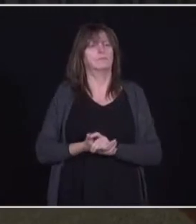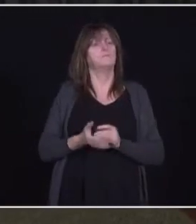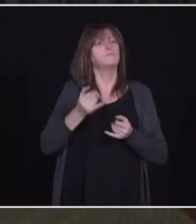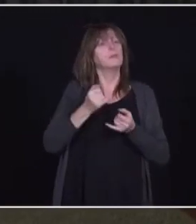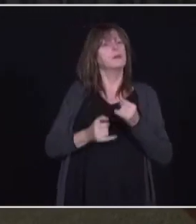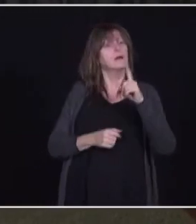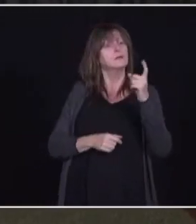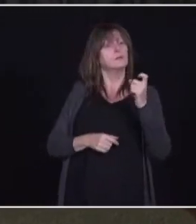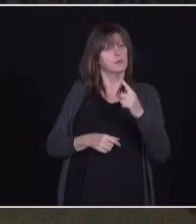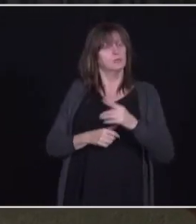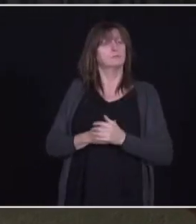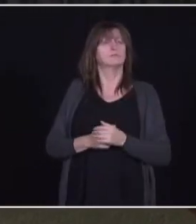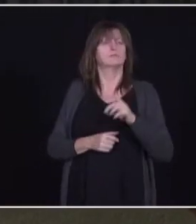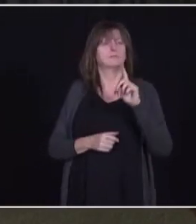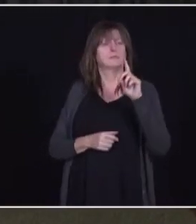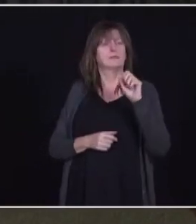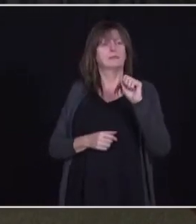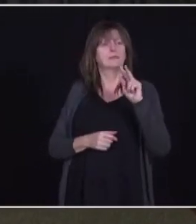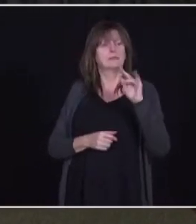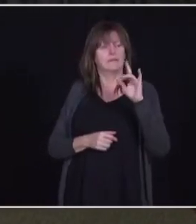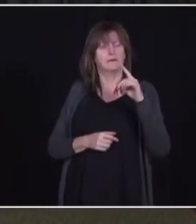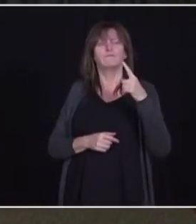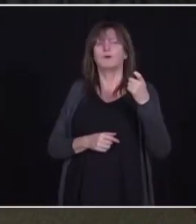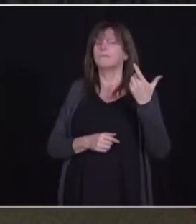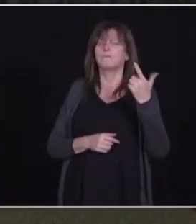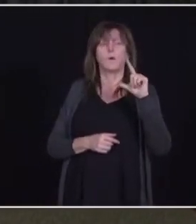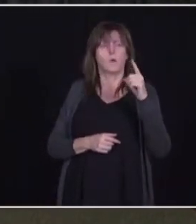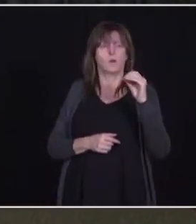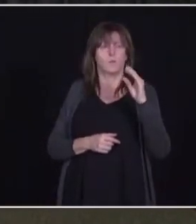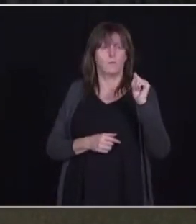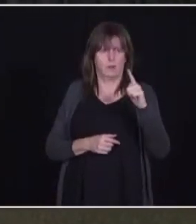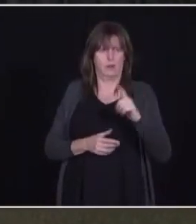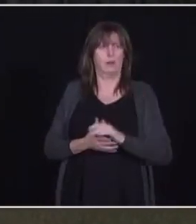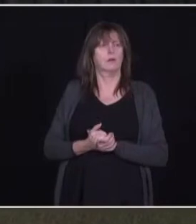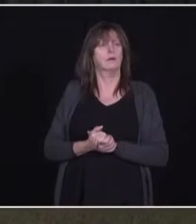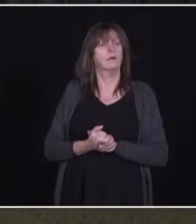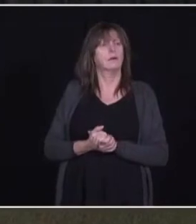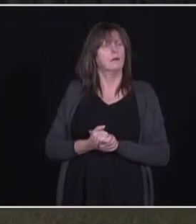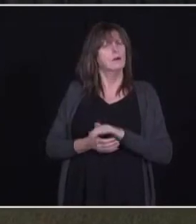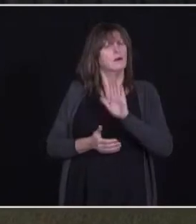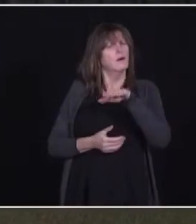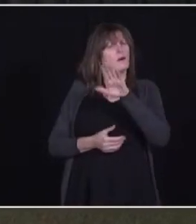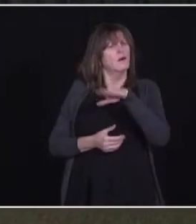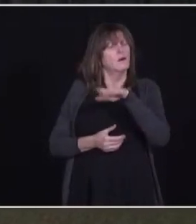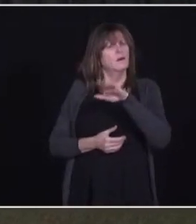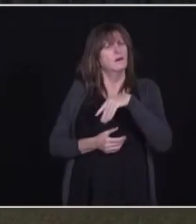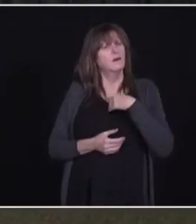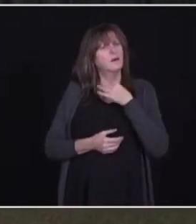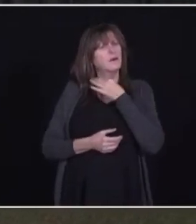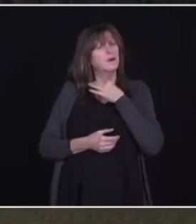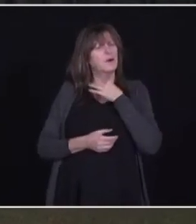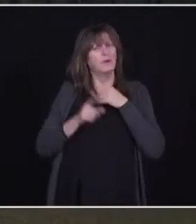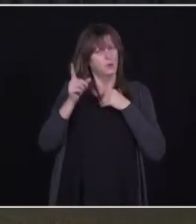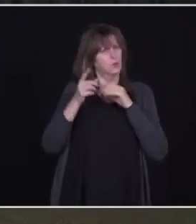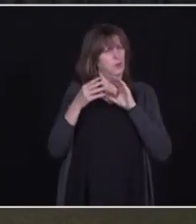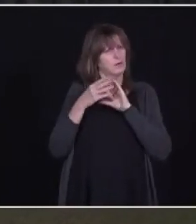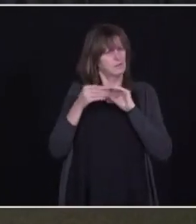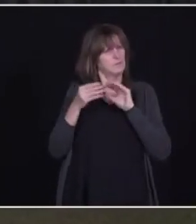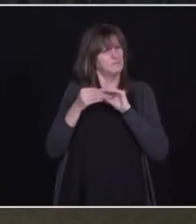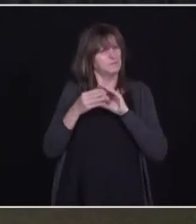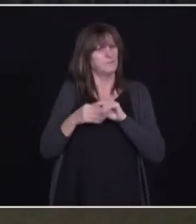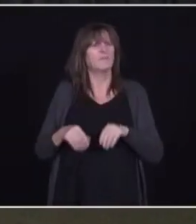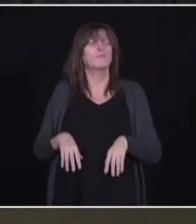ahead. Thanks very much. I was very interested to hear, General Hillier, note that you will be reserving second doses. British